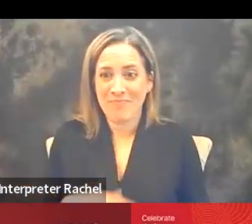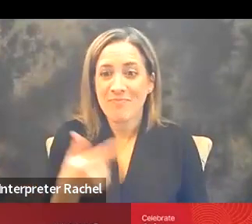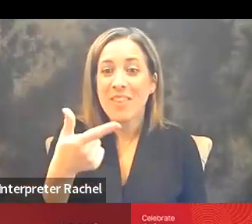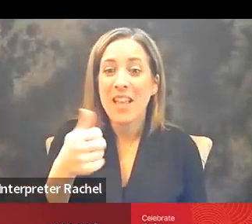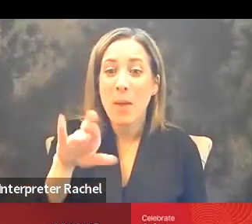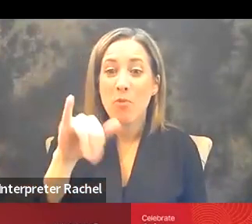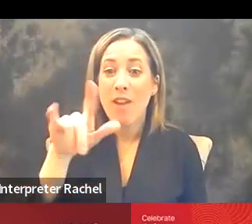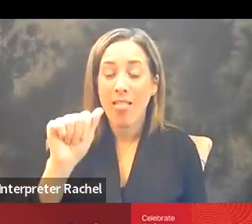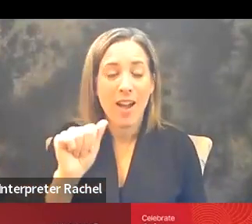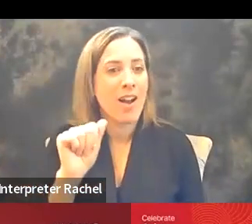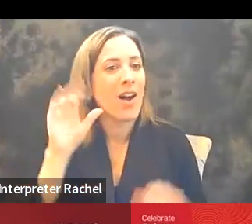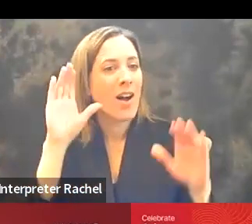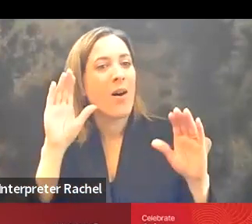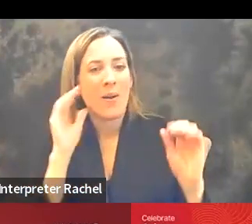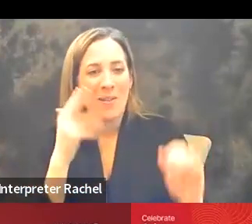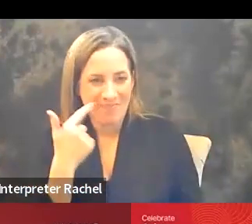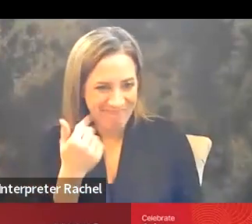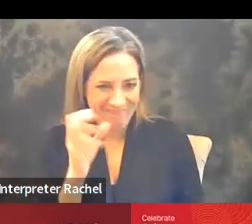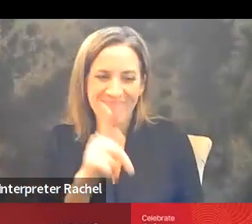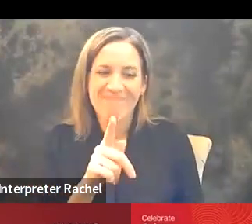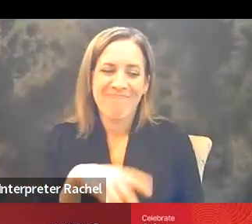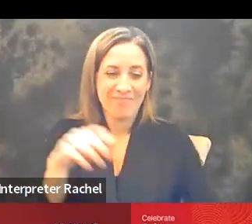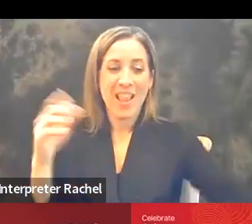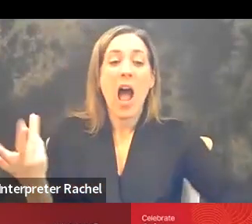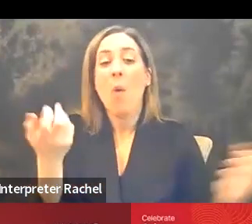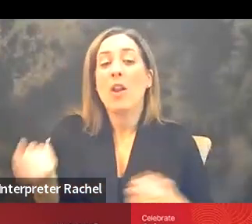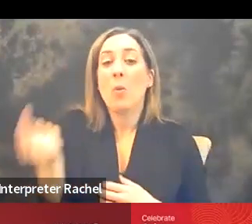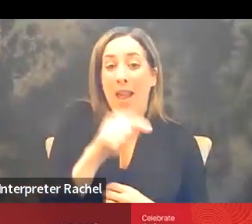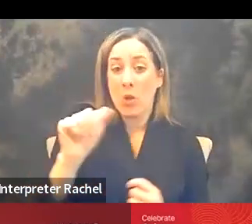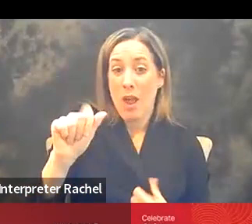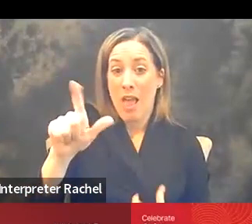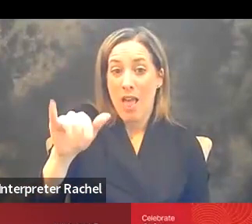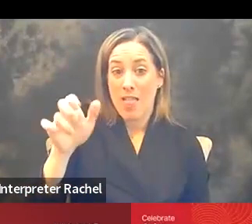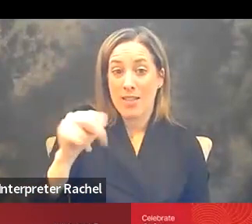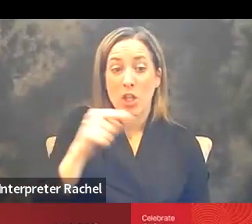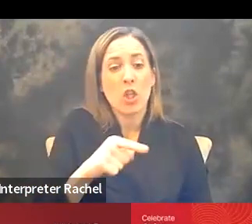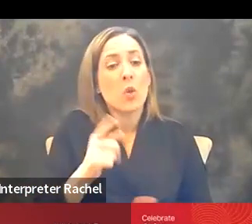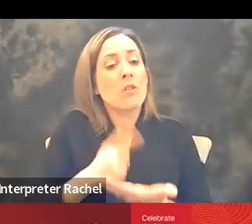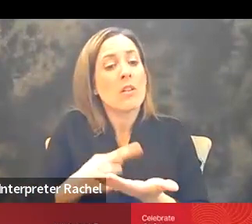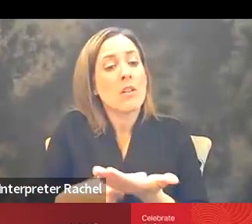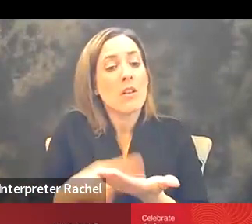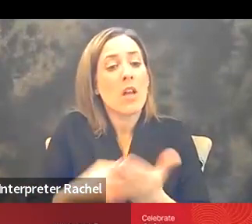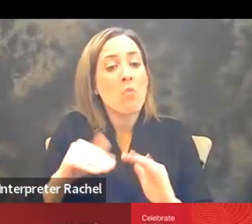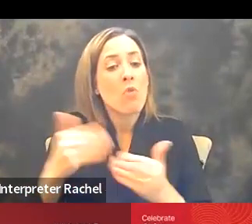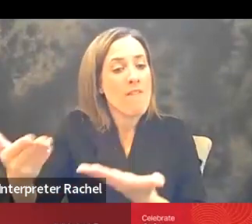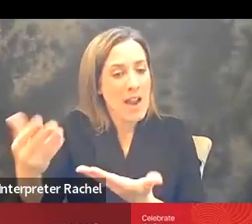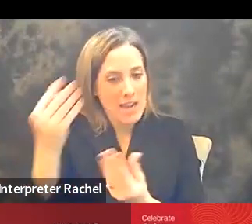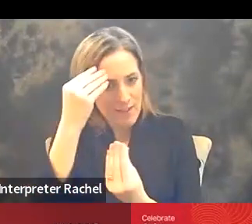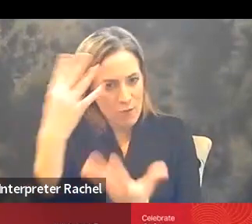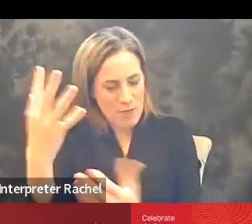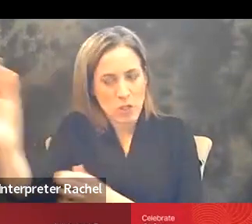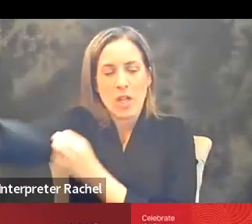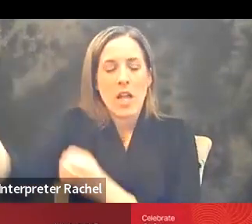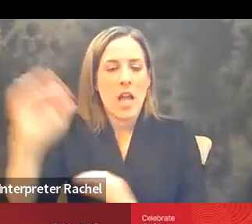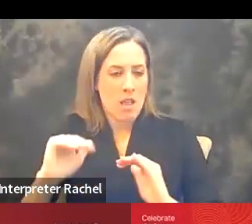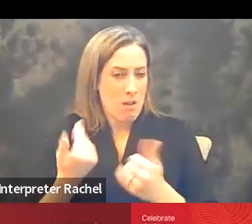Wonderful. So I want to come back to you, Alison, really quickly, because you were talking about the medium of providing the information and how appropriate it